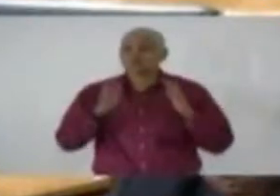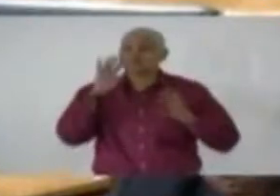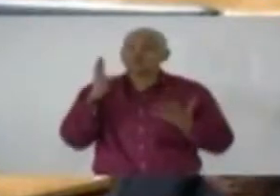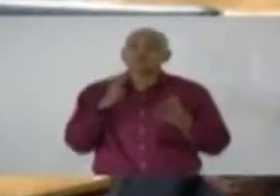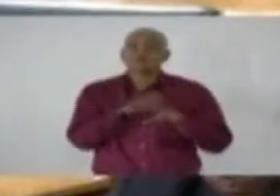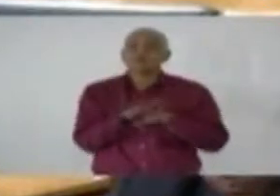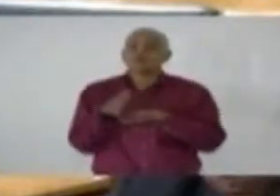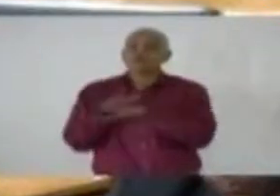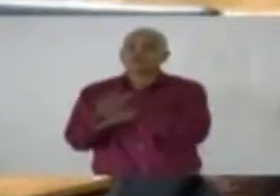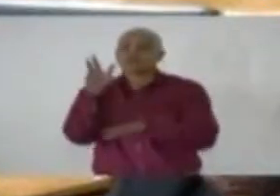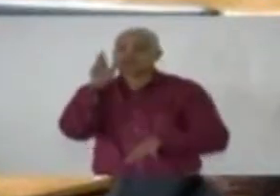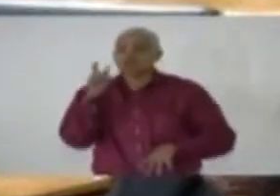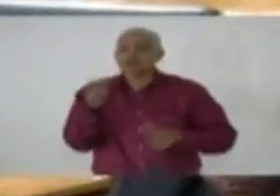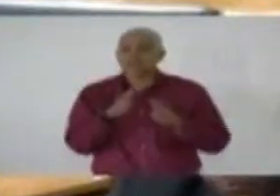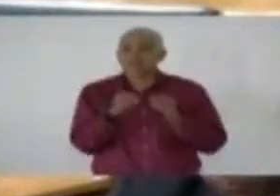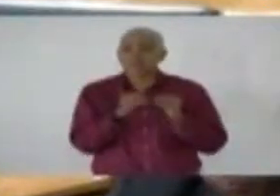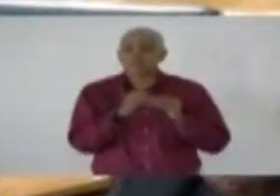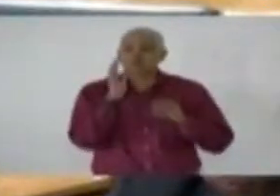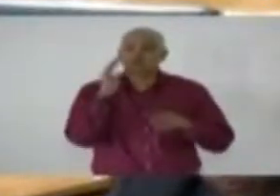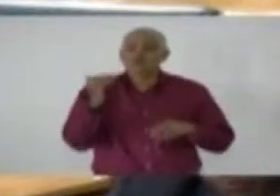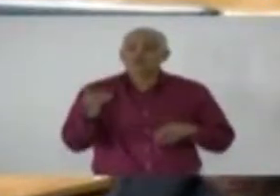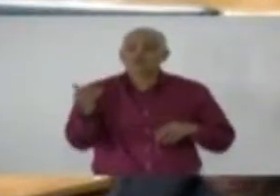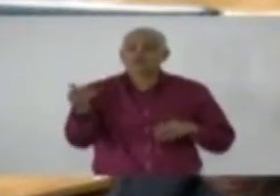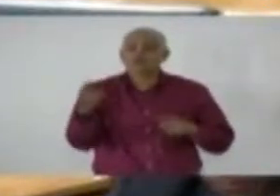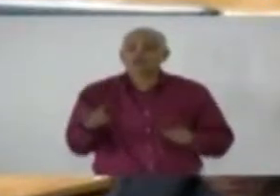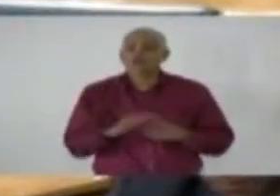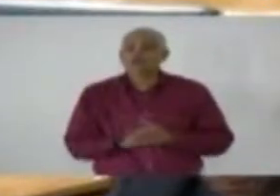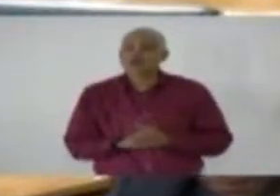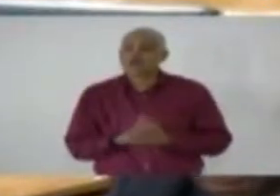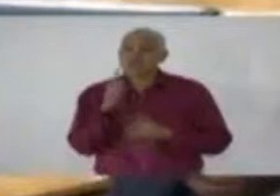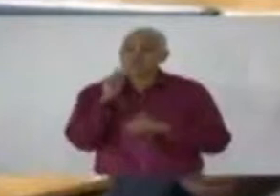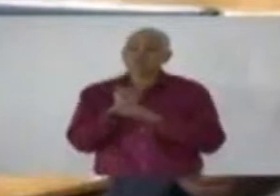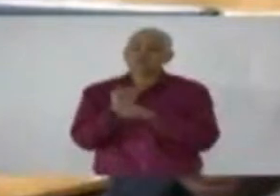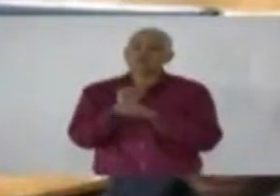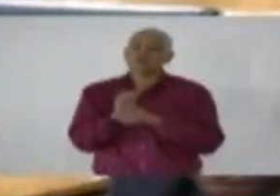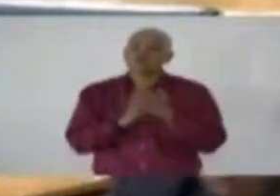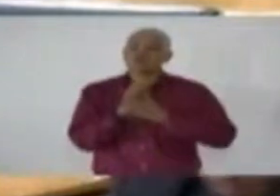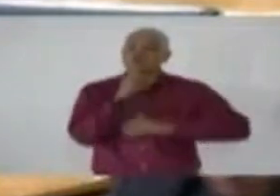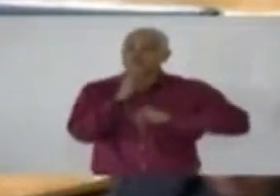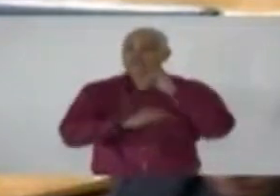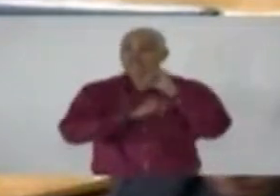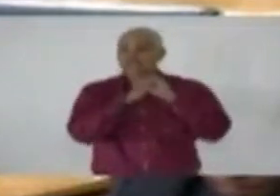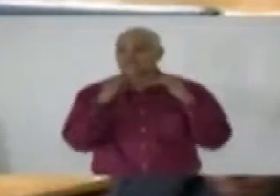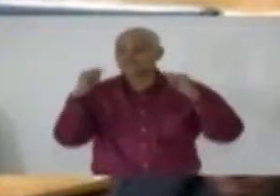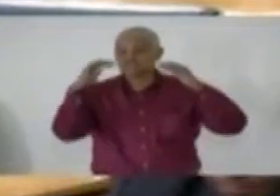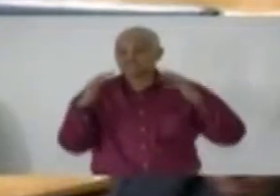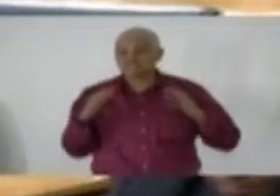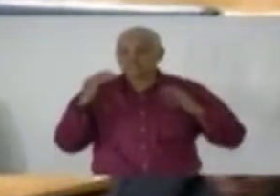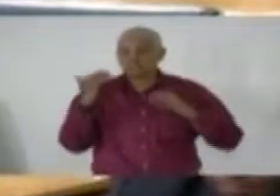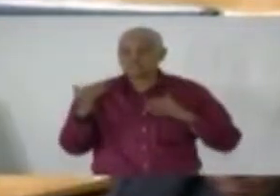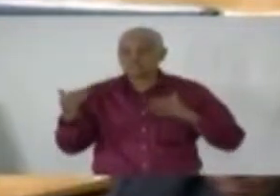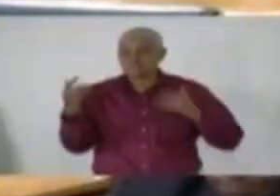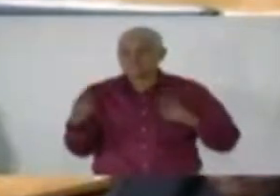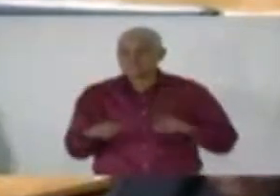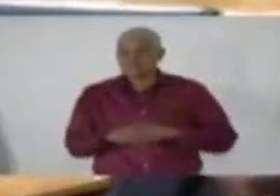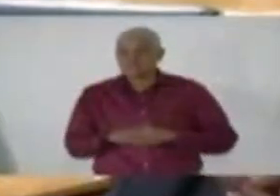You'll hear about that in a bit. And to work by international standards. And to export